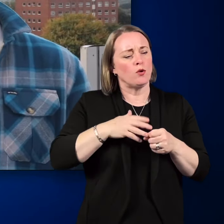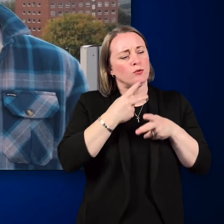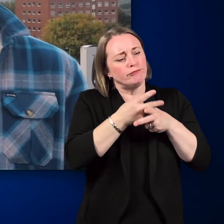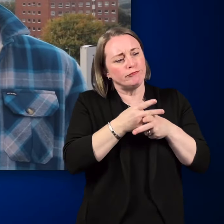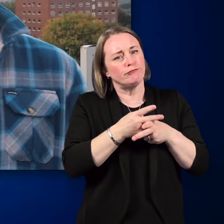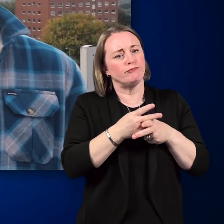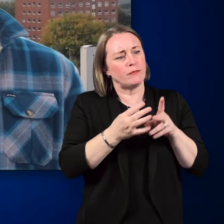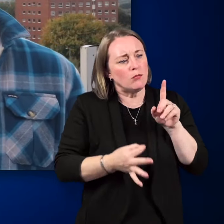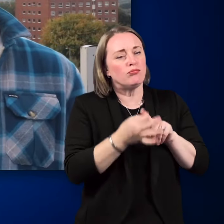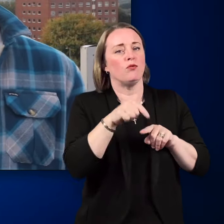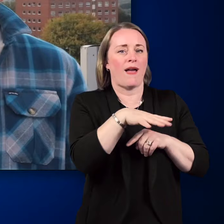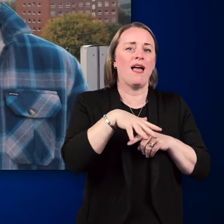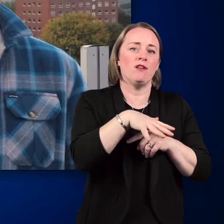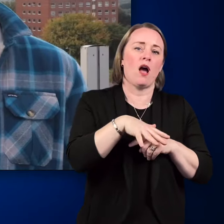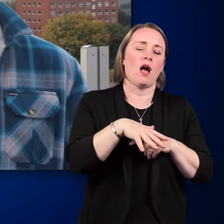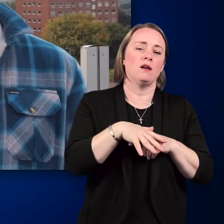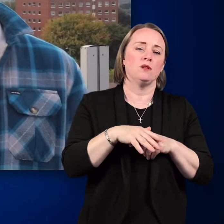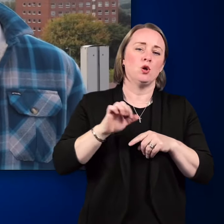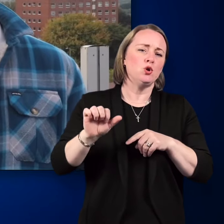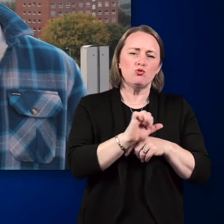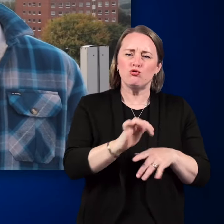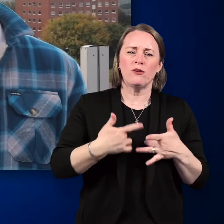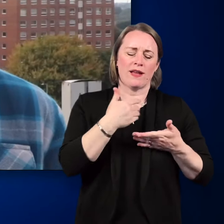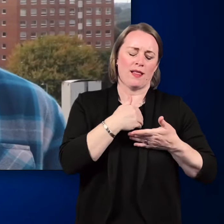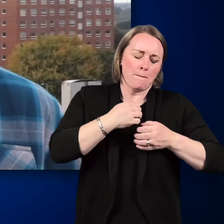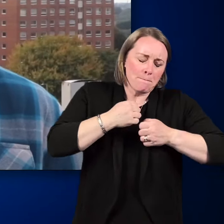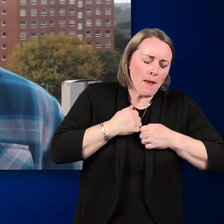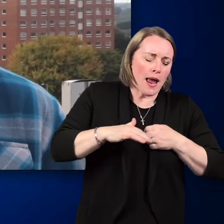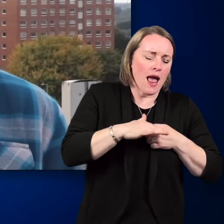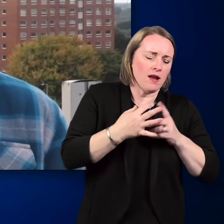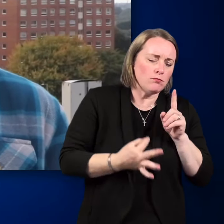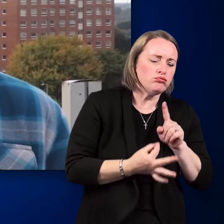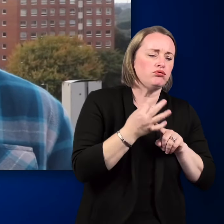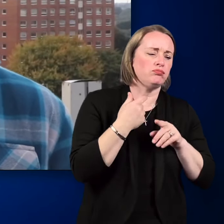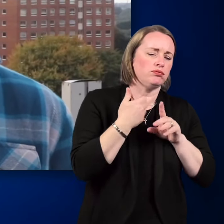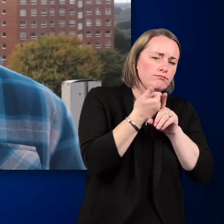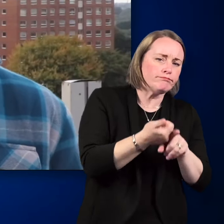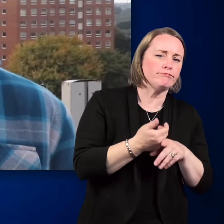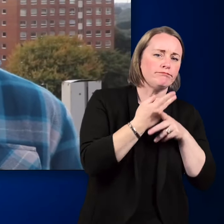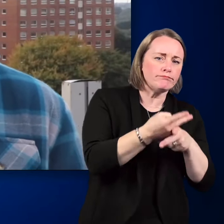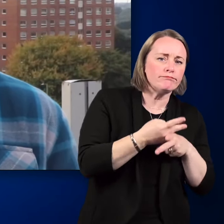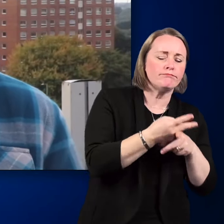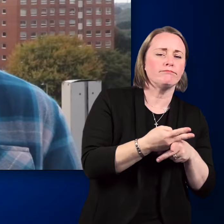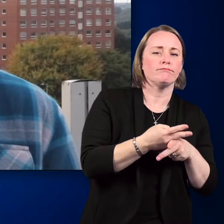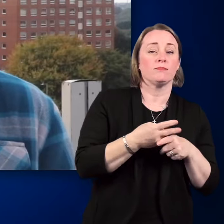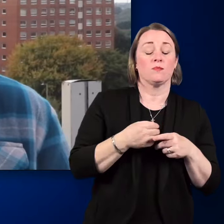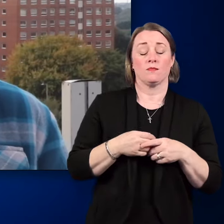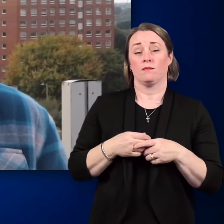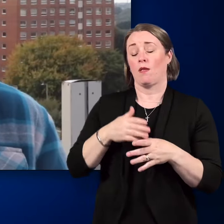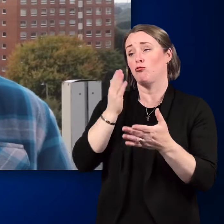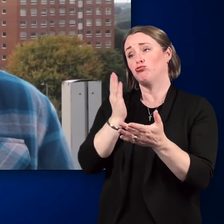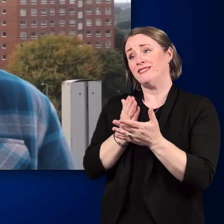You should have a heart that it flourishes. I think churches committed